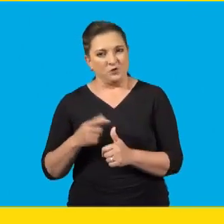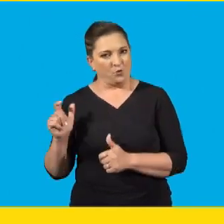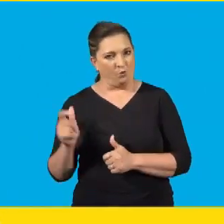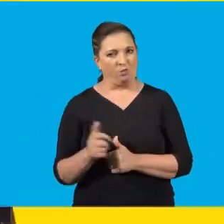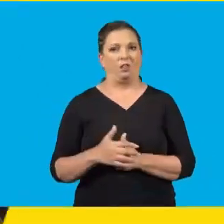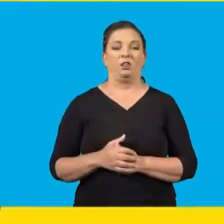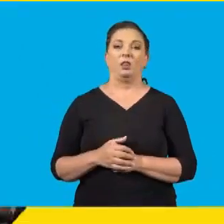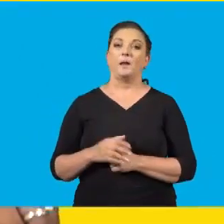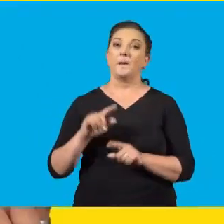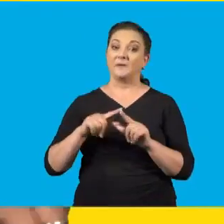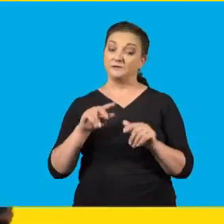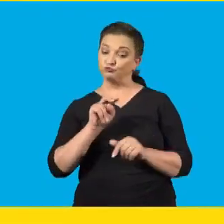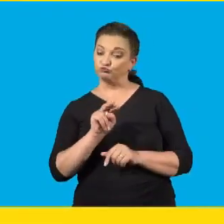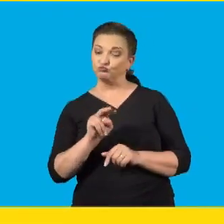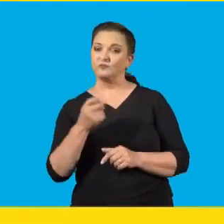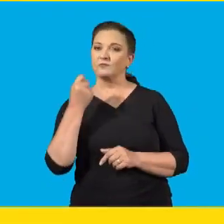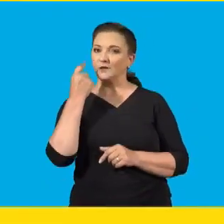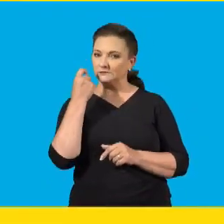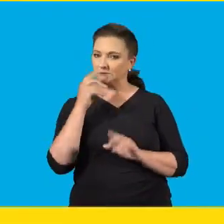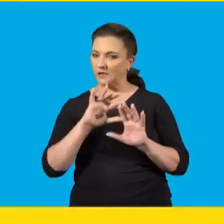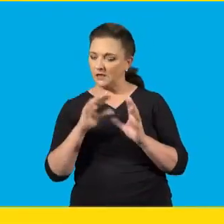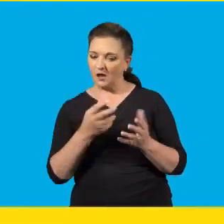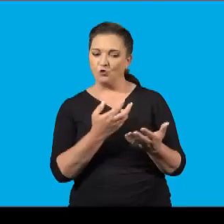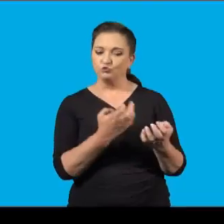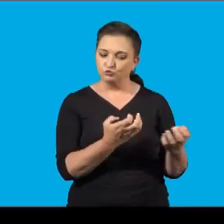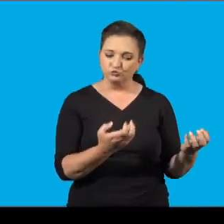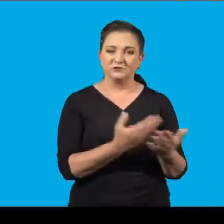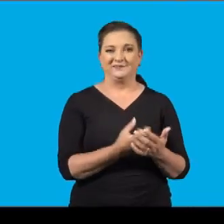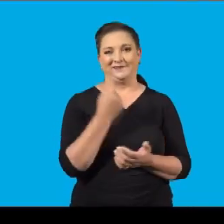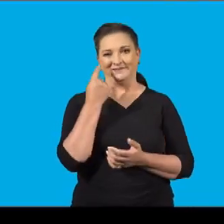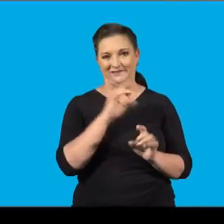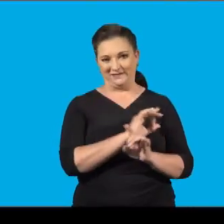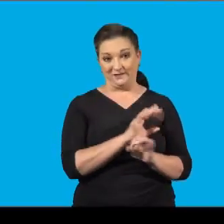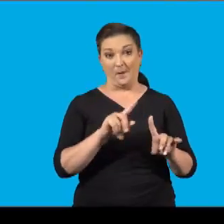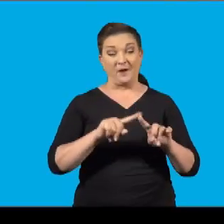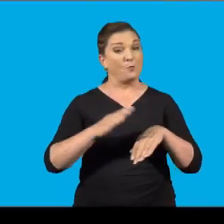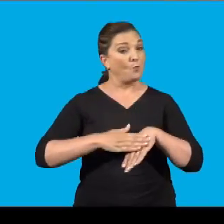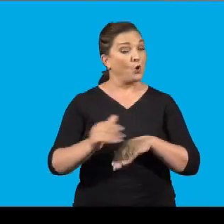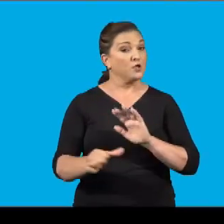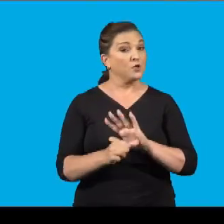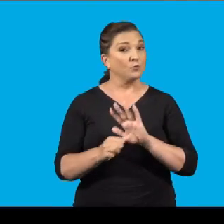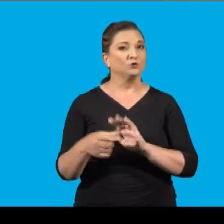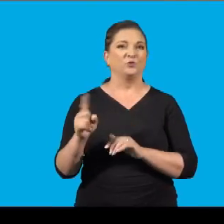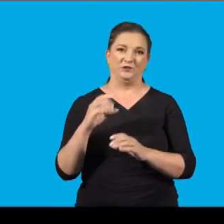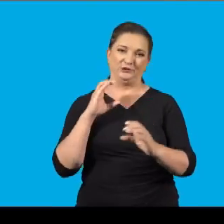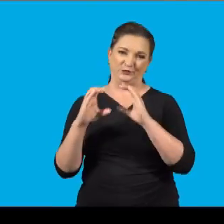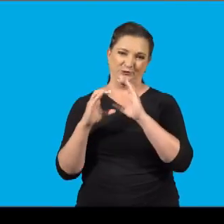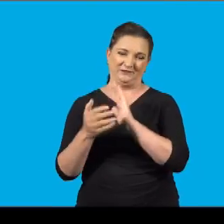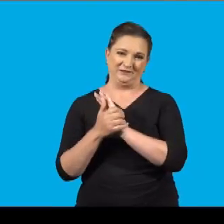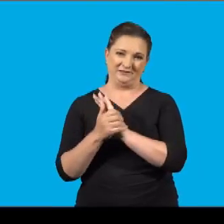all the questions, interpretation skills so that you interpret your sources, and then the most important one